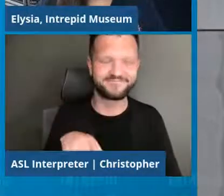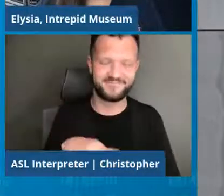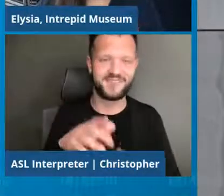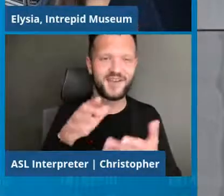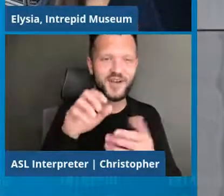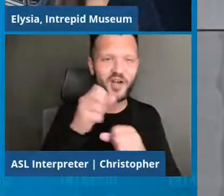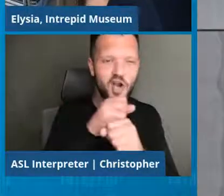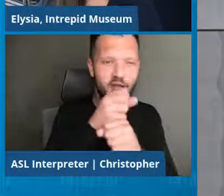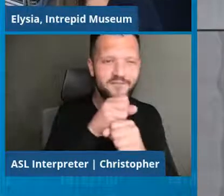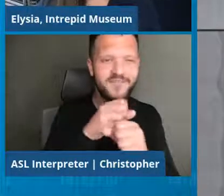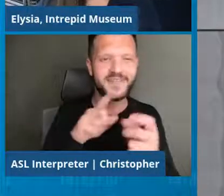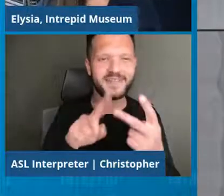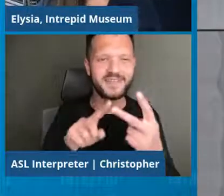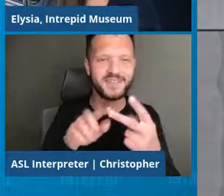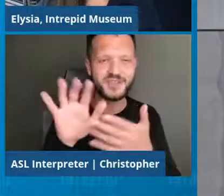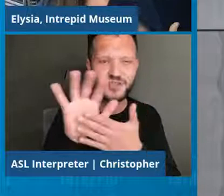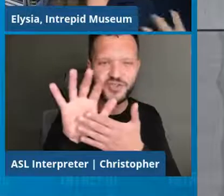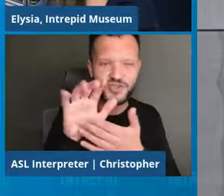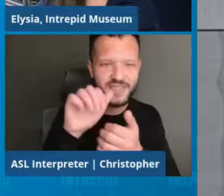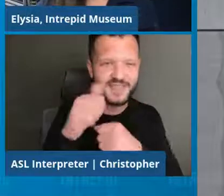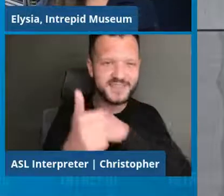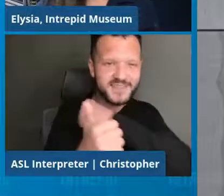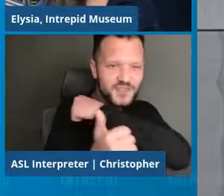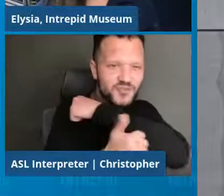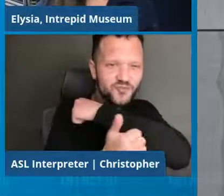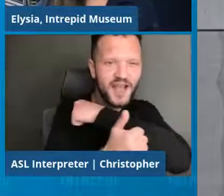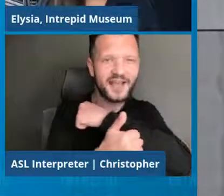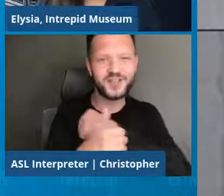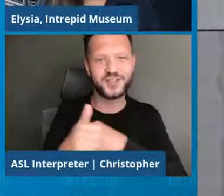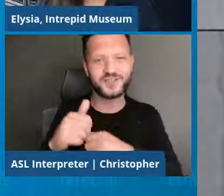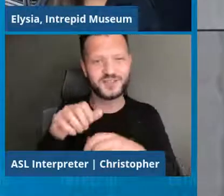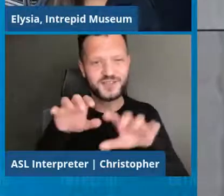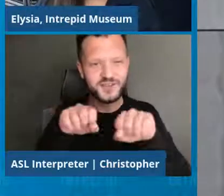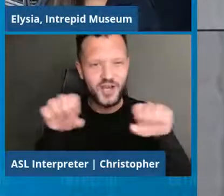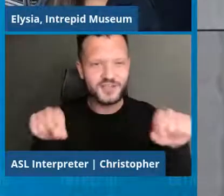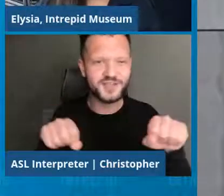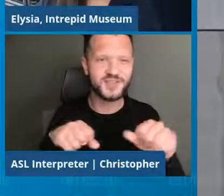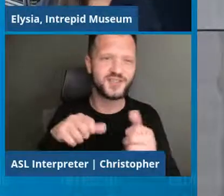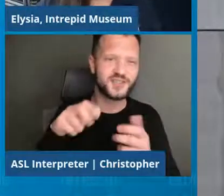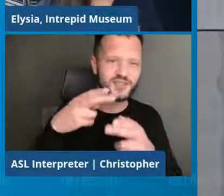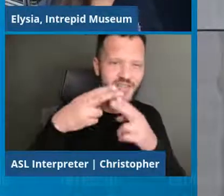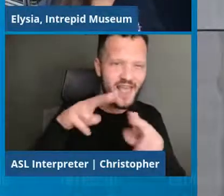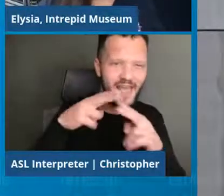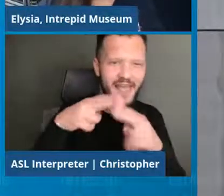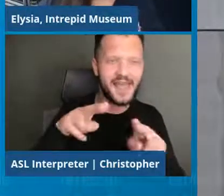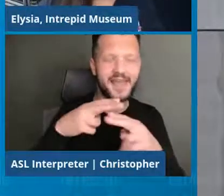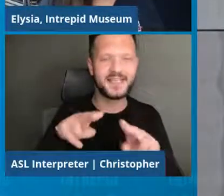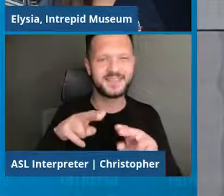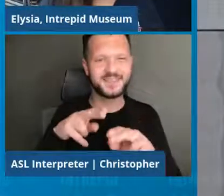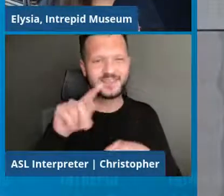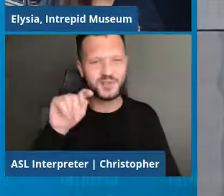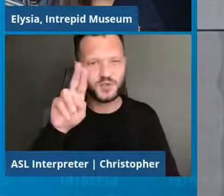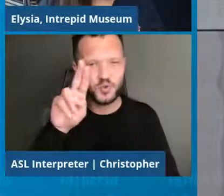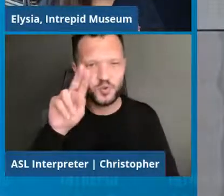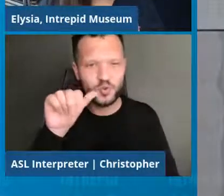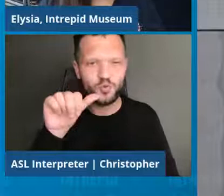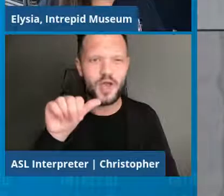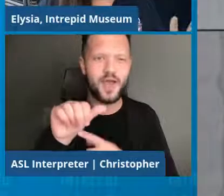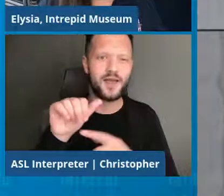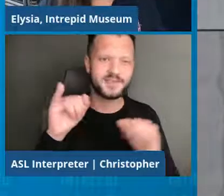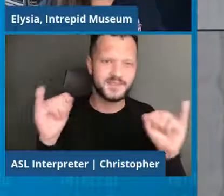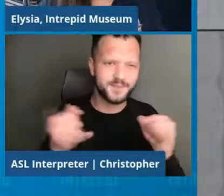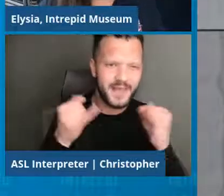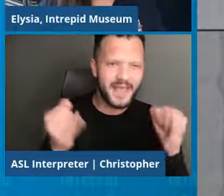crackers, sausage patties, scrambled eggs, peanut cubes, tuna salad, spaghetti and meat